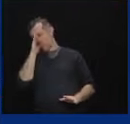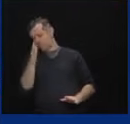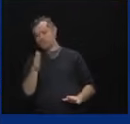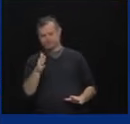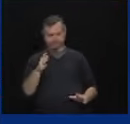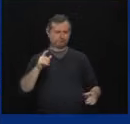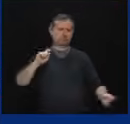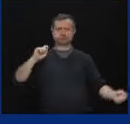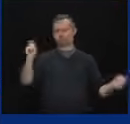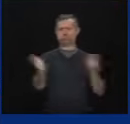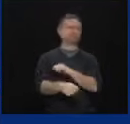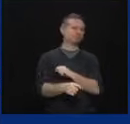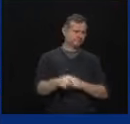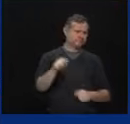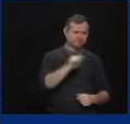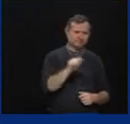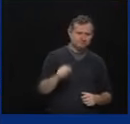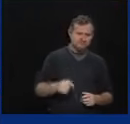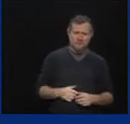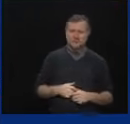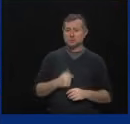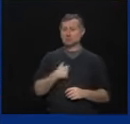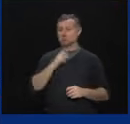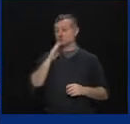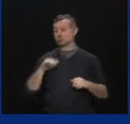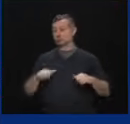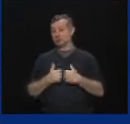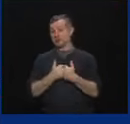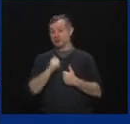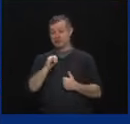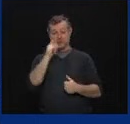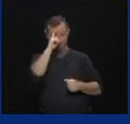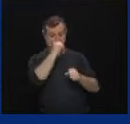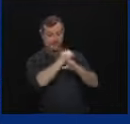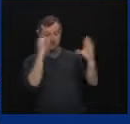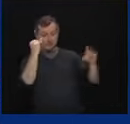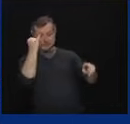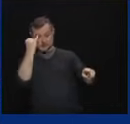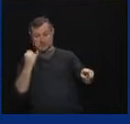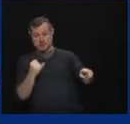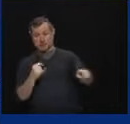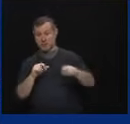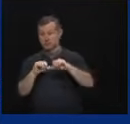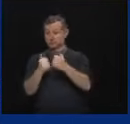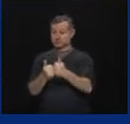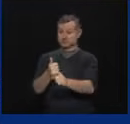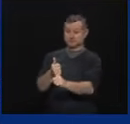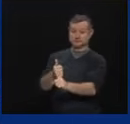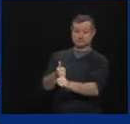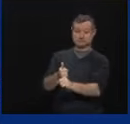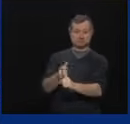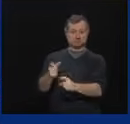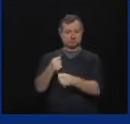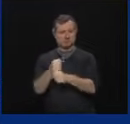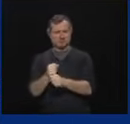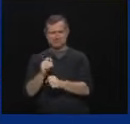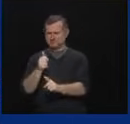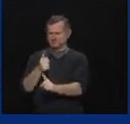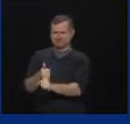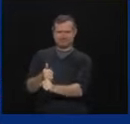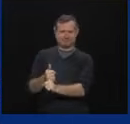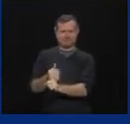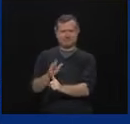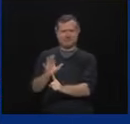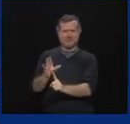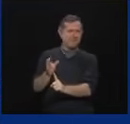to challenge the premise that an entity that is created by elected officials with their own